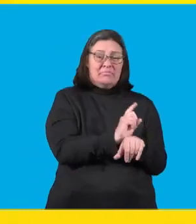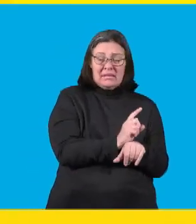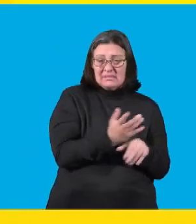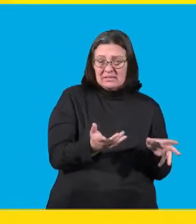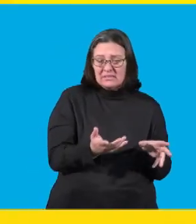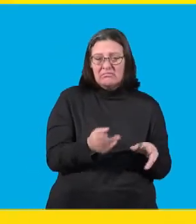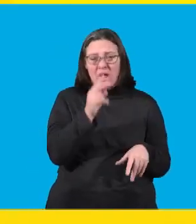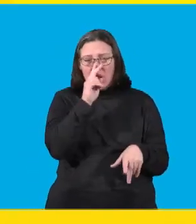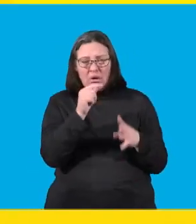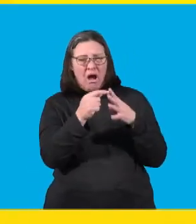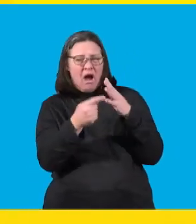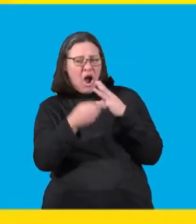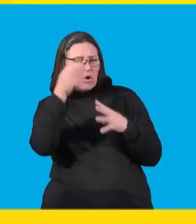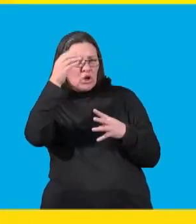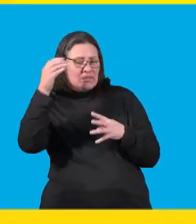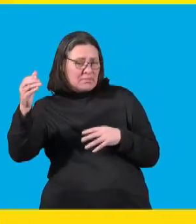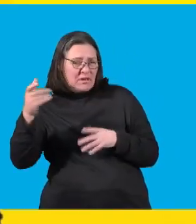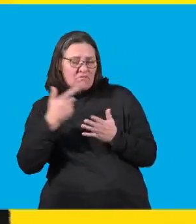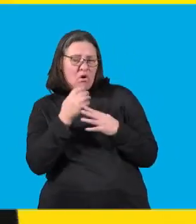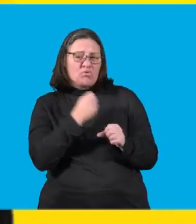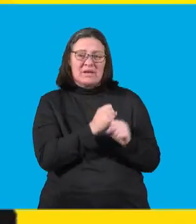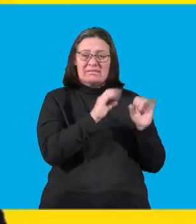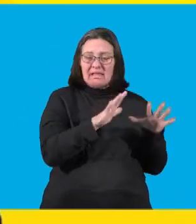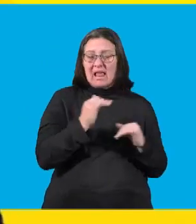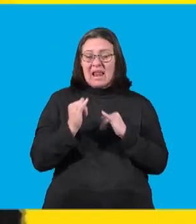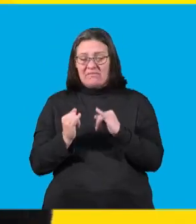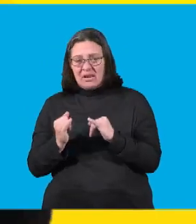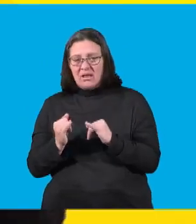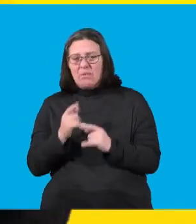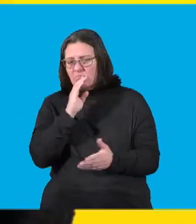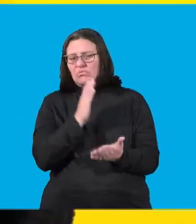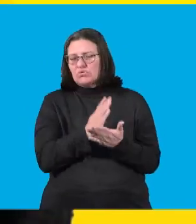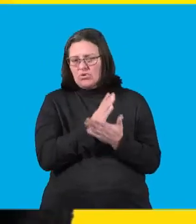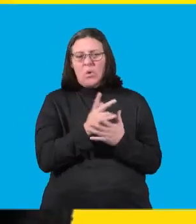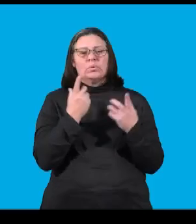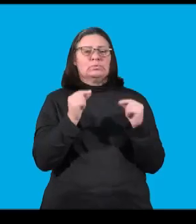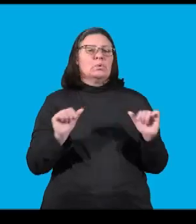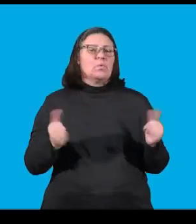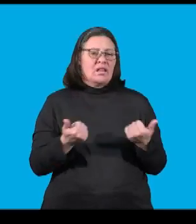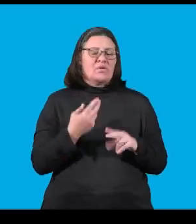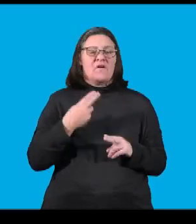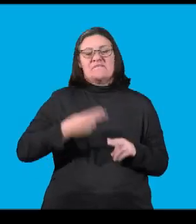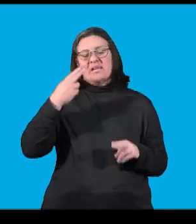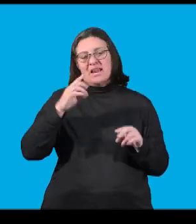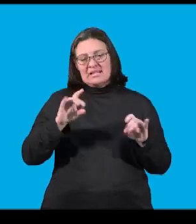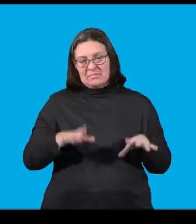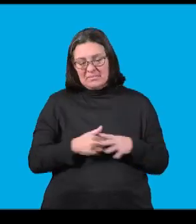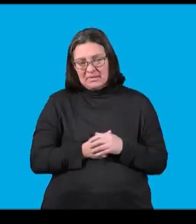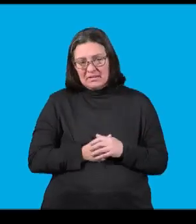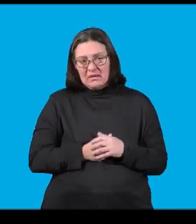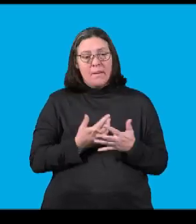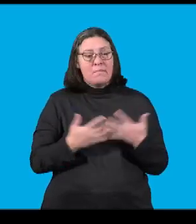minute, and looking at some of those key concepts from grade 10 and 11, you are sure to do well in your final